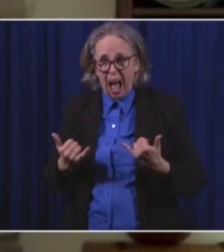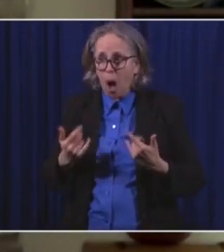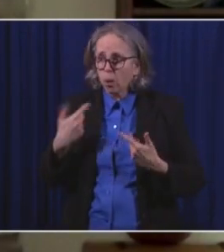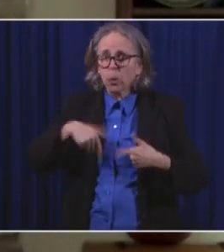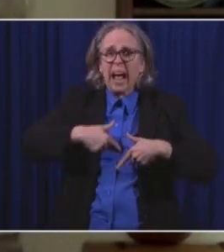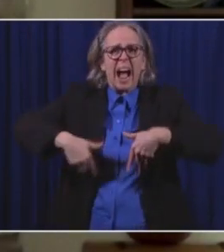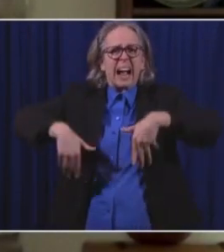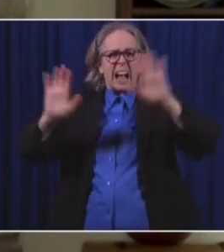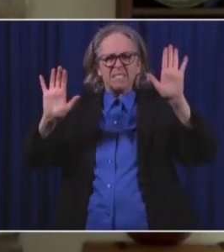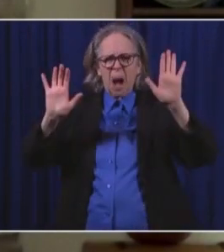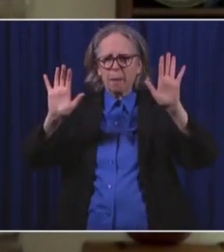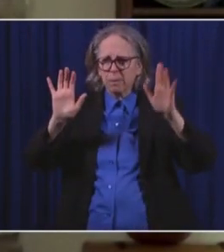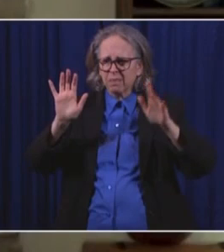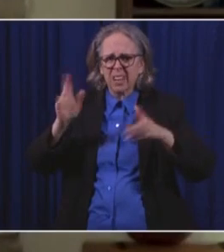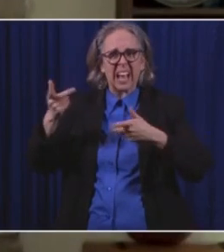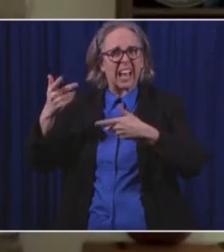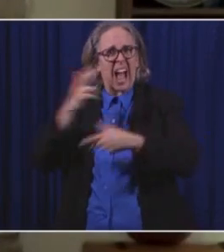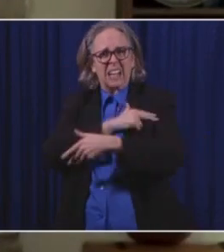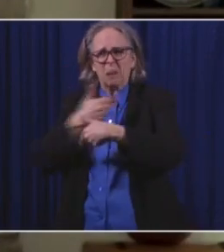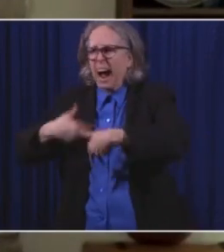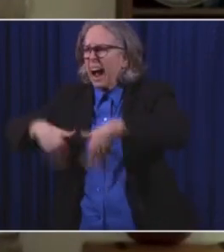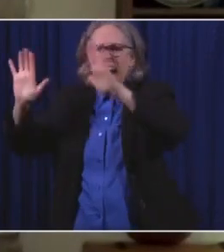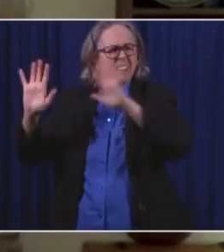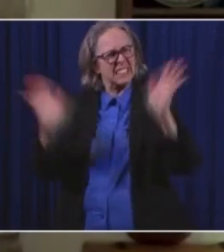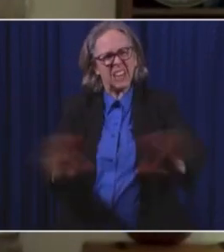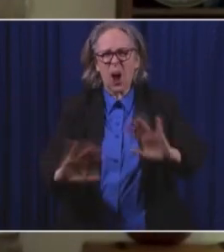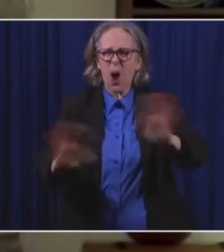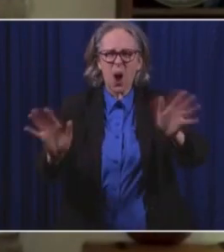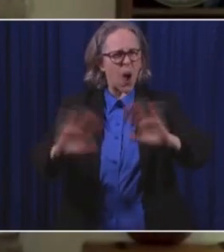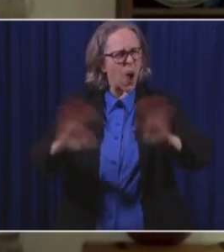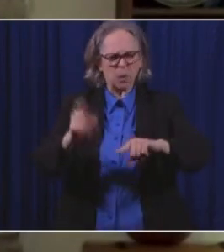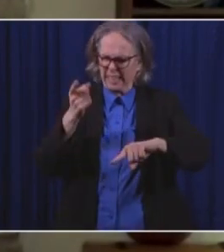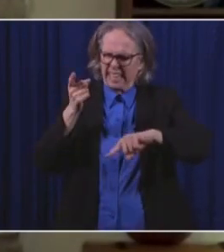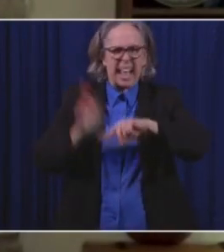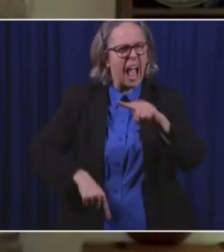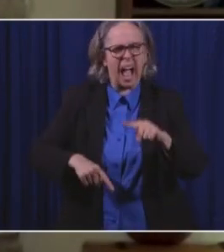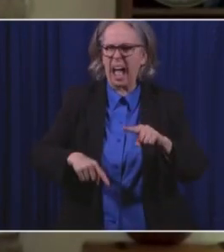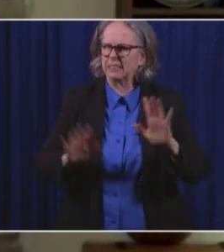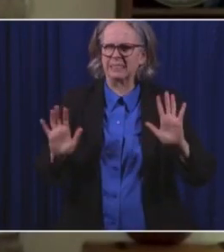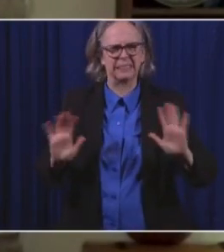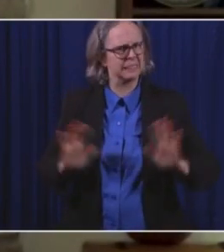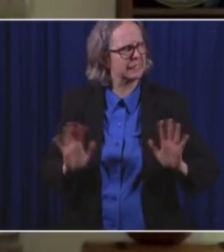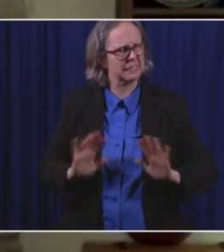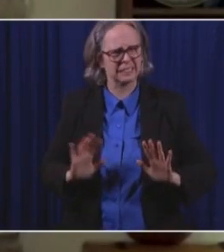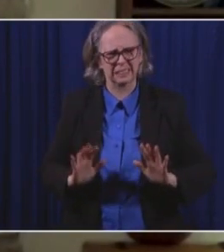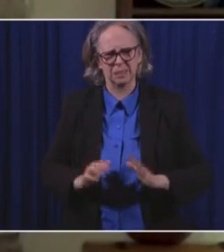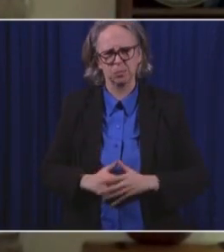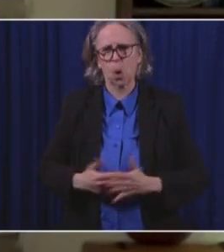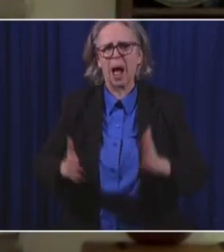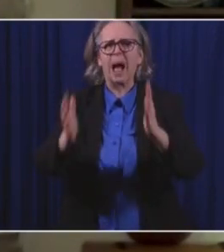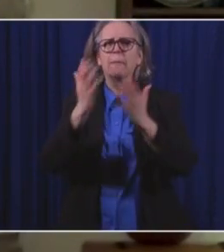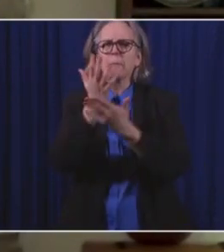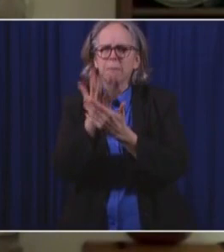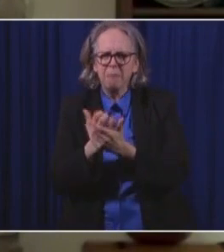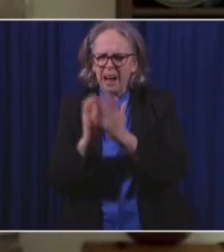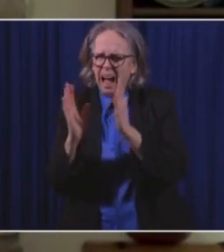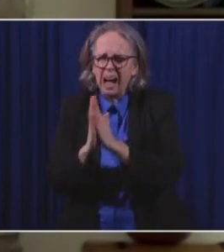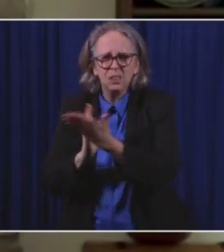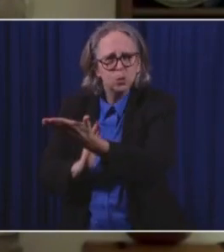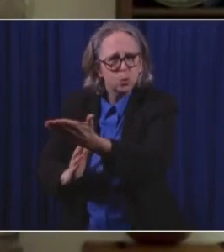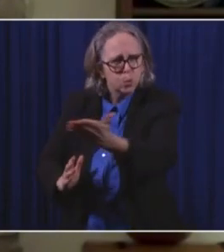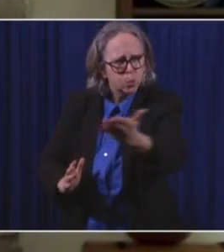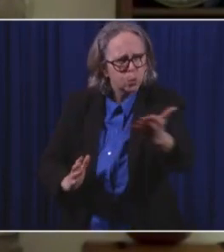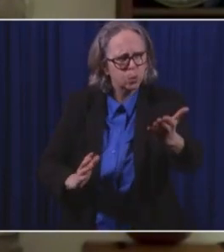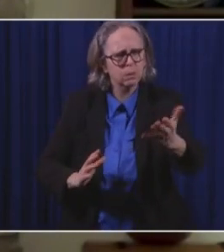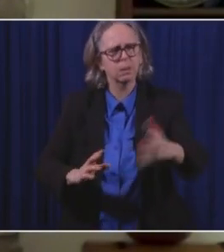tsunami. As Ohioans, each one of us needs to take personal responsibility. We